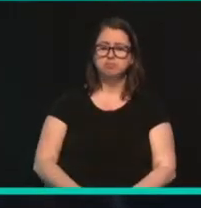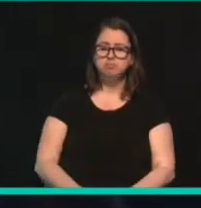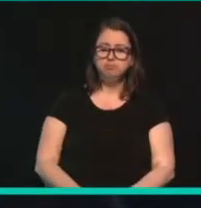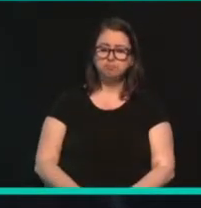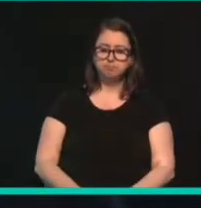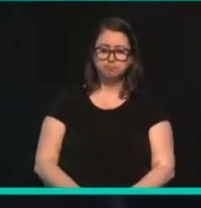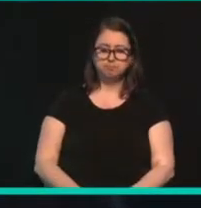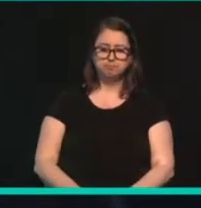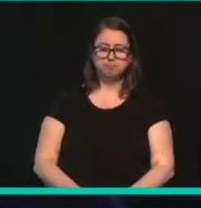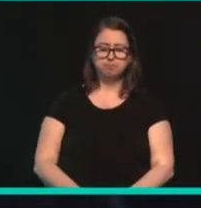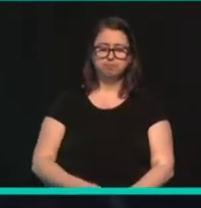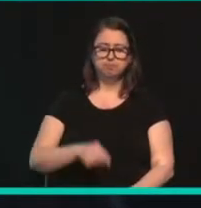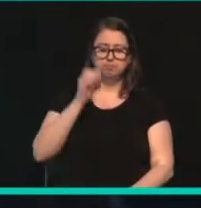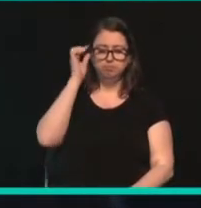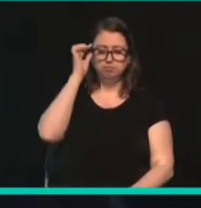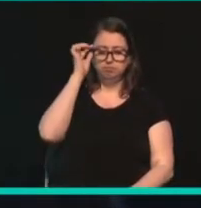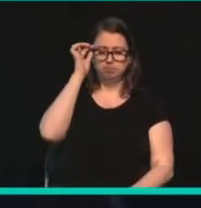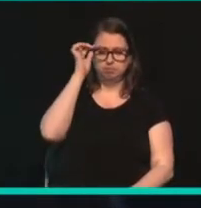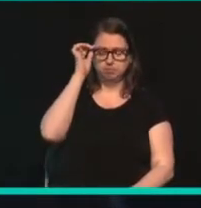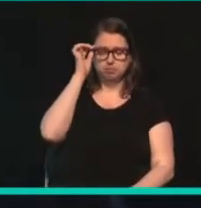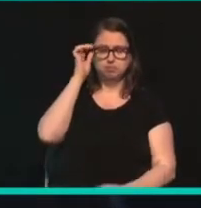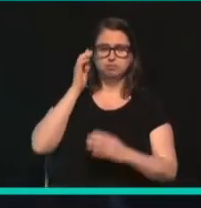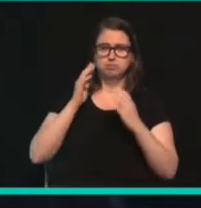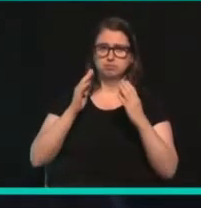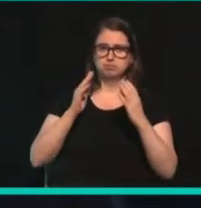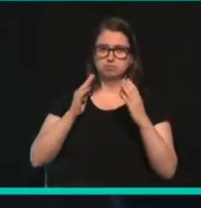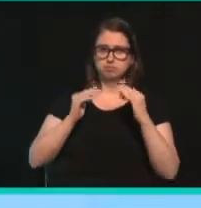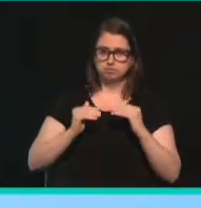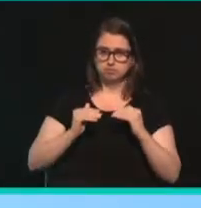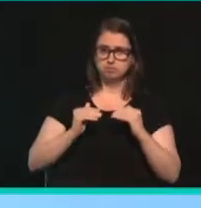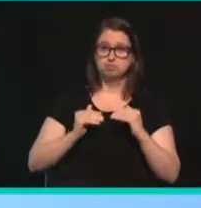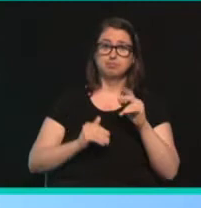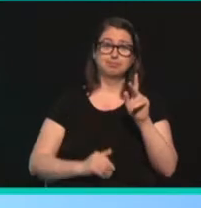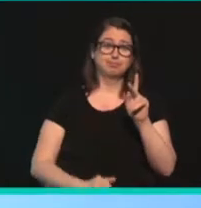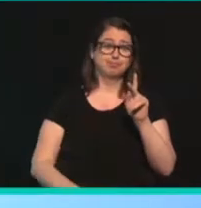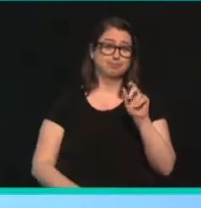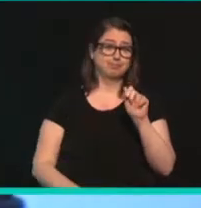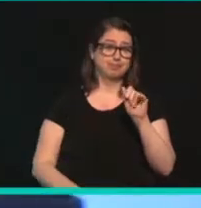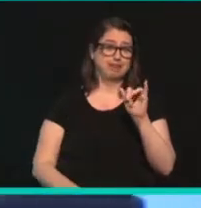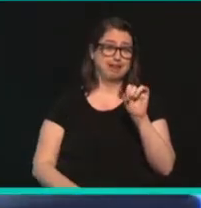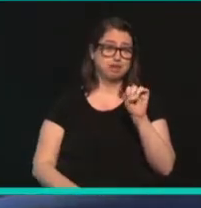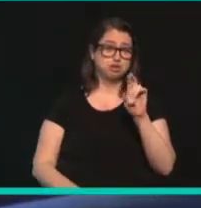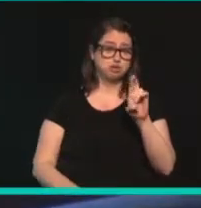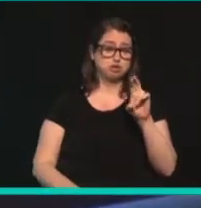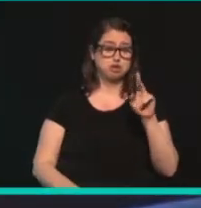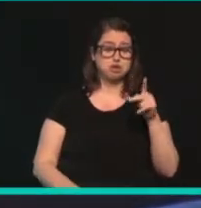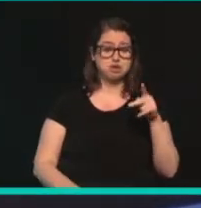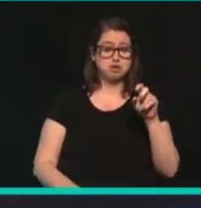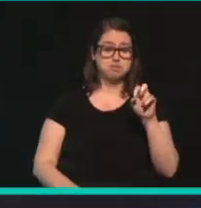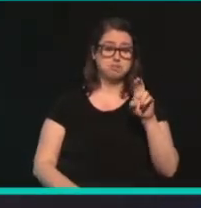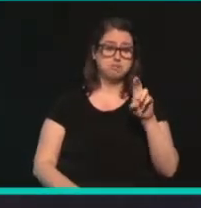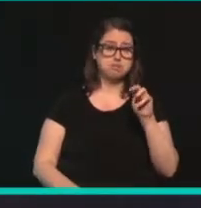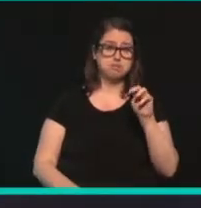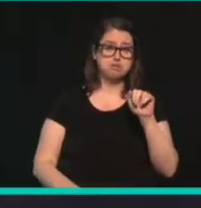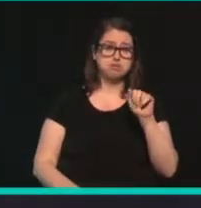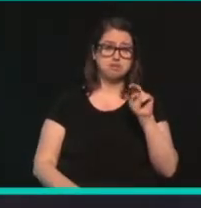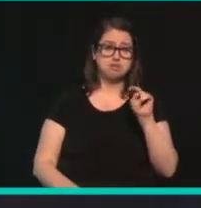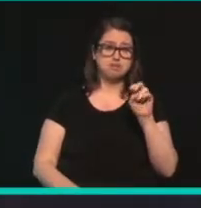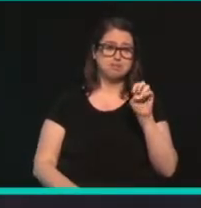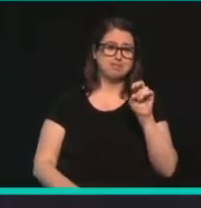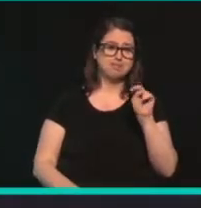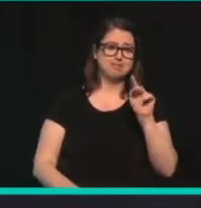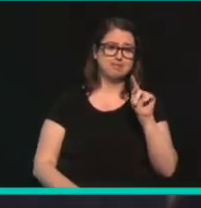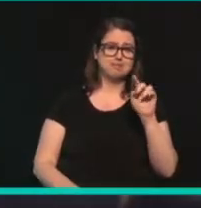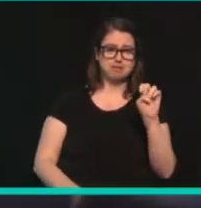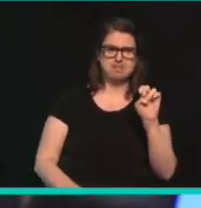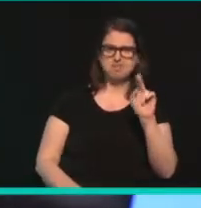So what about Kaiser Permanente when we look at that? And when I was doing some research in